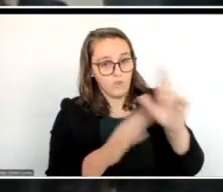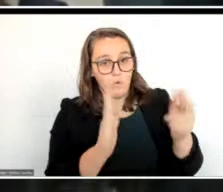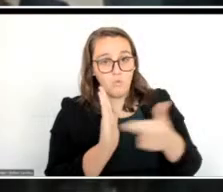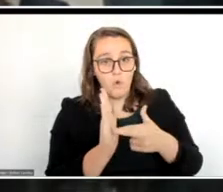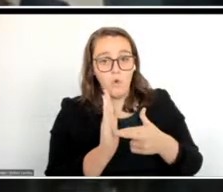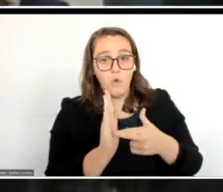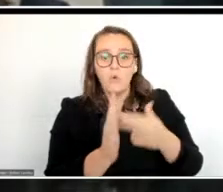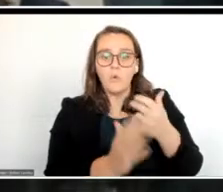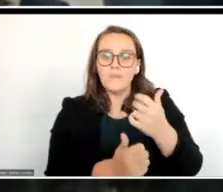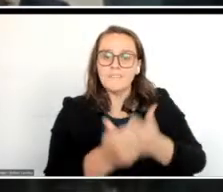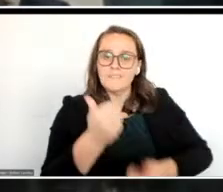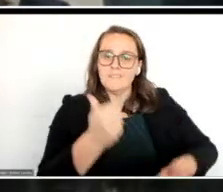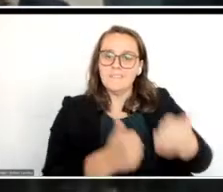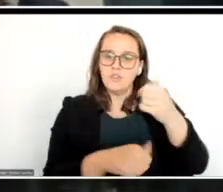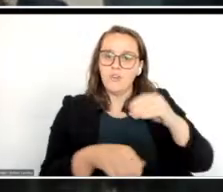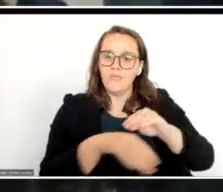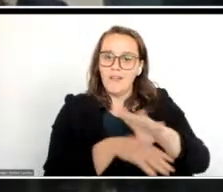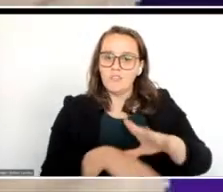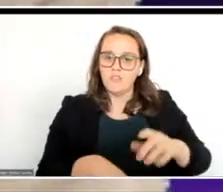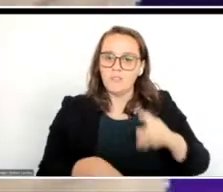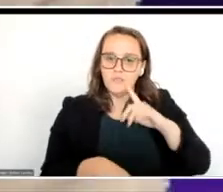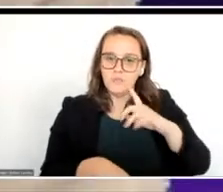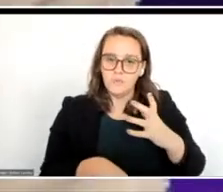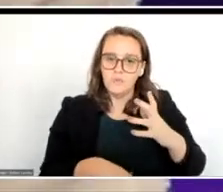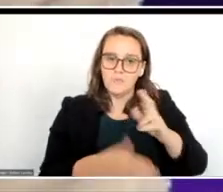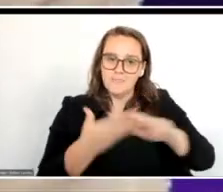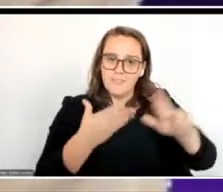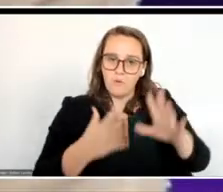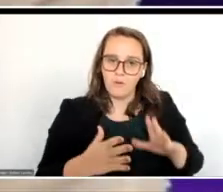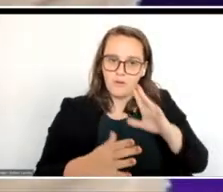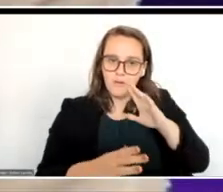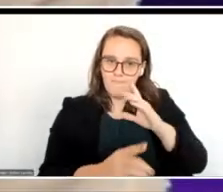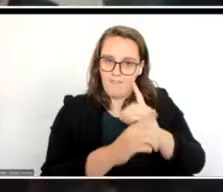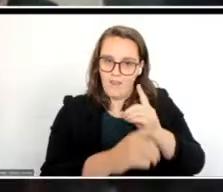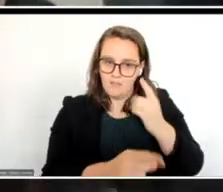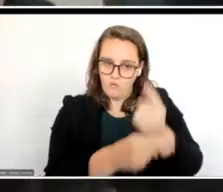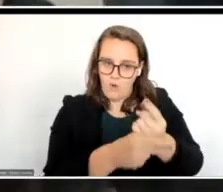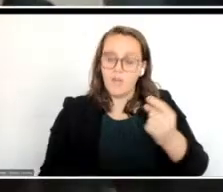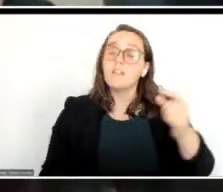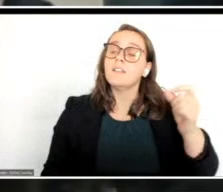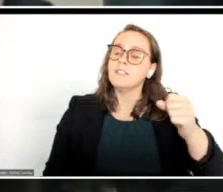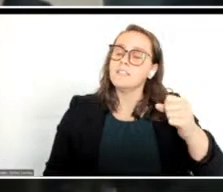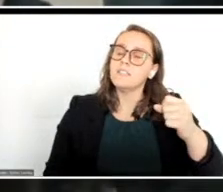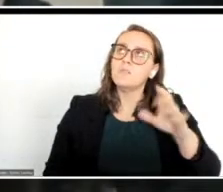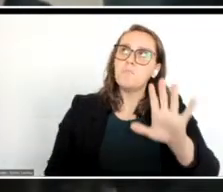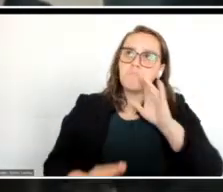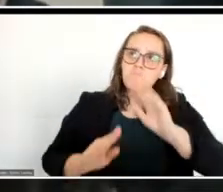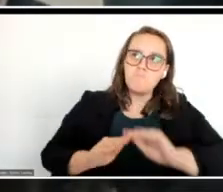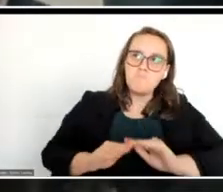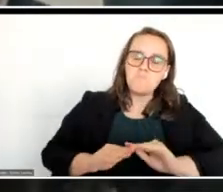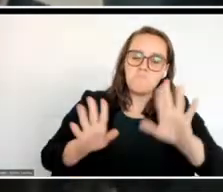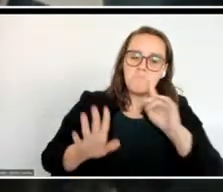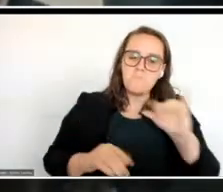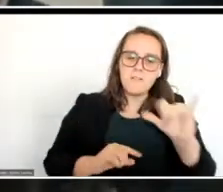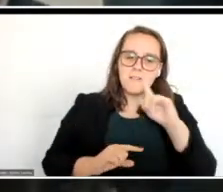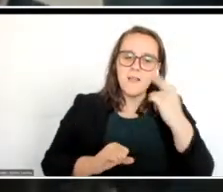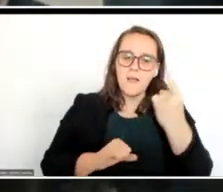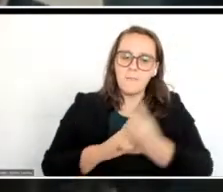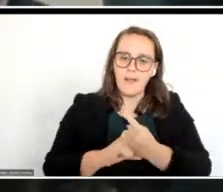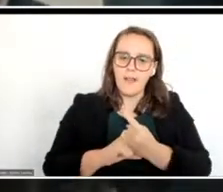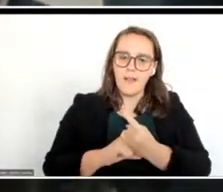Defense, is that correct? Yes. So on that same day, just so I'm clear, he responded back to you that they,